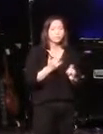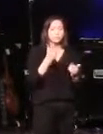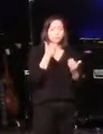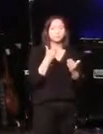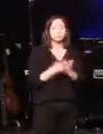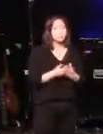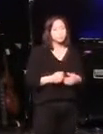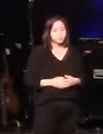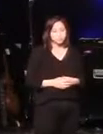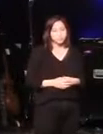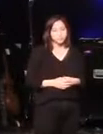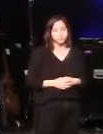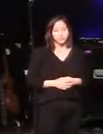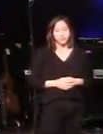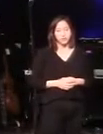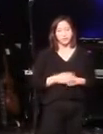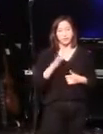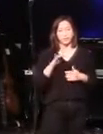is where I'm supposed to be.